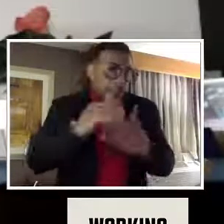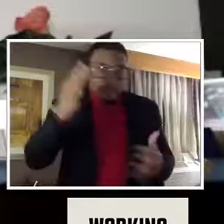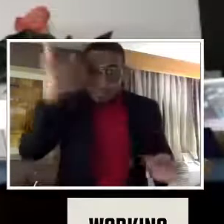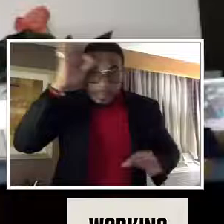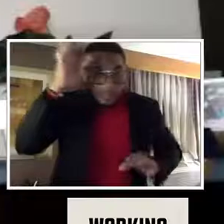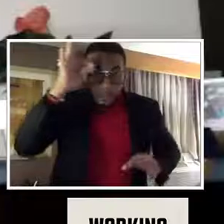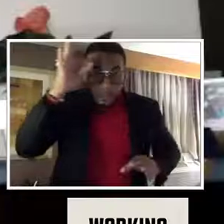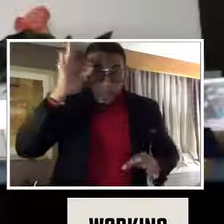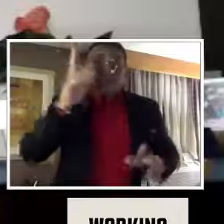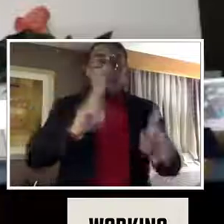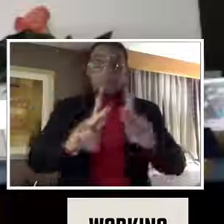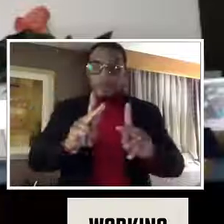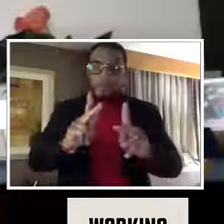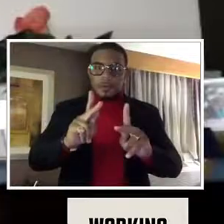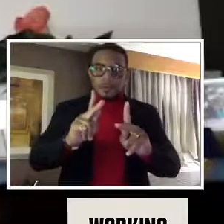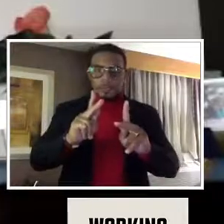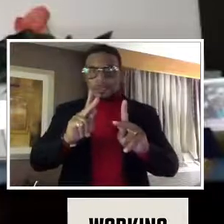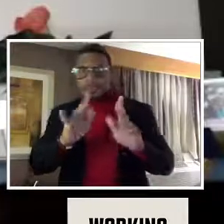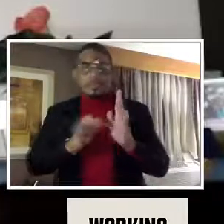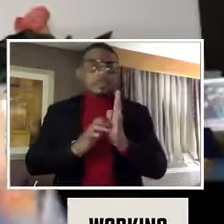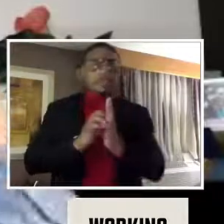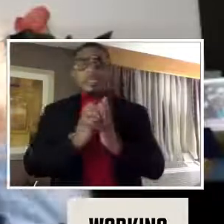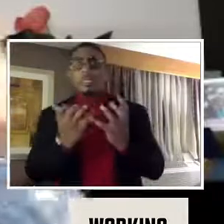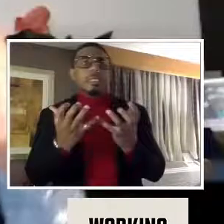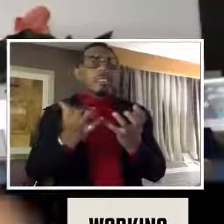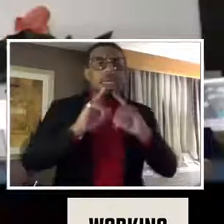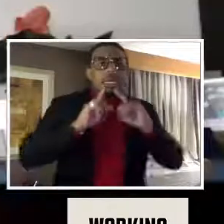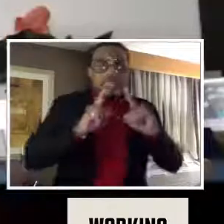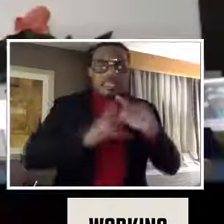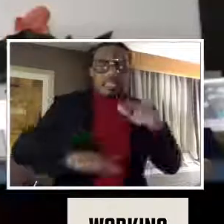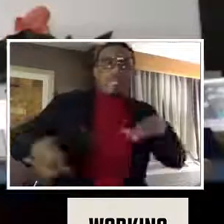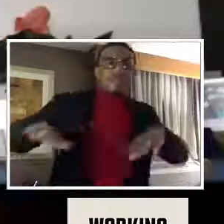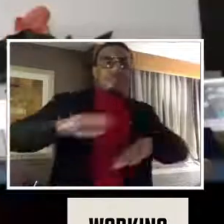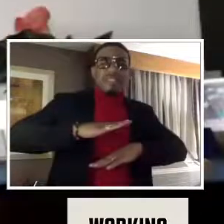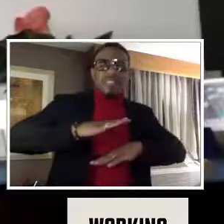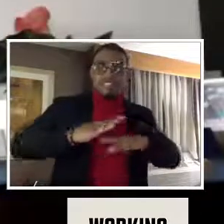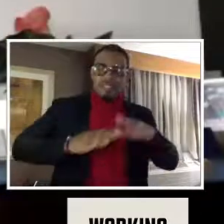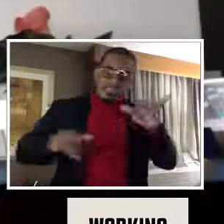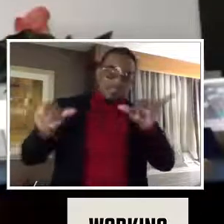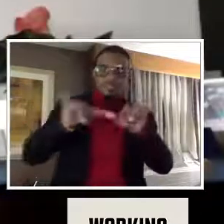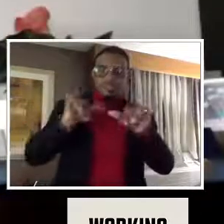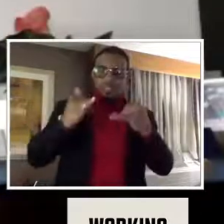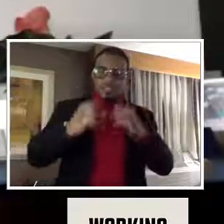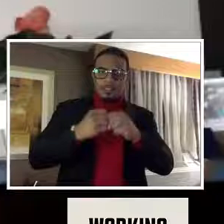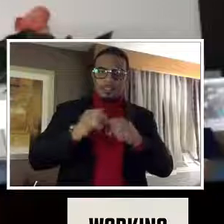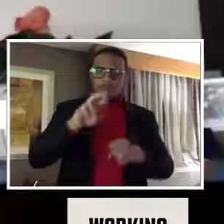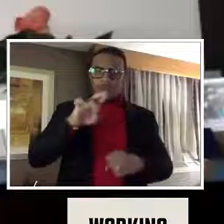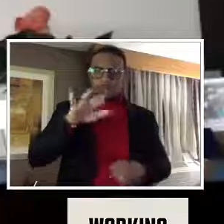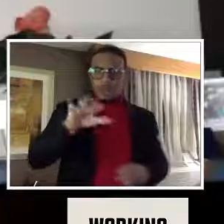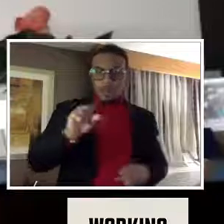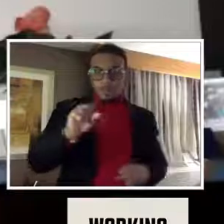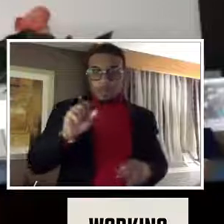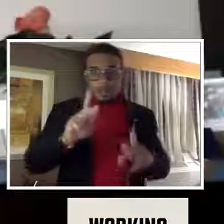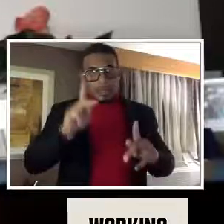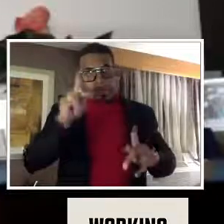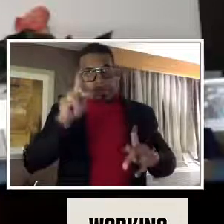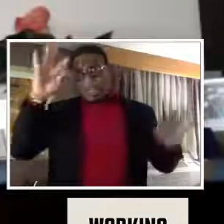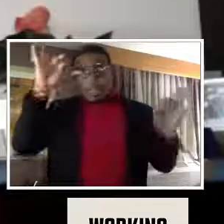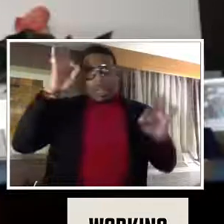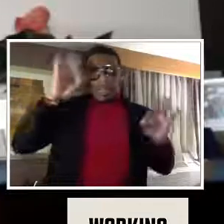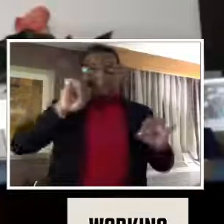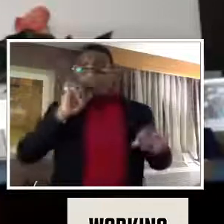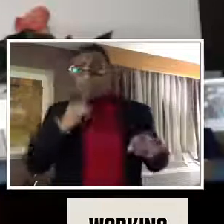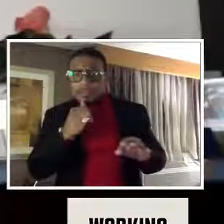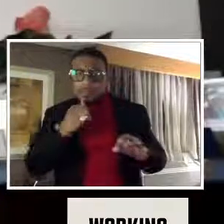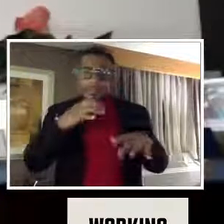know, people were clamoring for answers that meet the scale of this year's crisis. As people were disoriented, suffering,